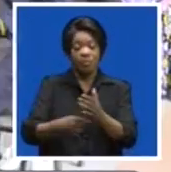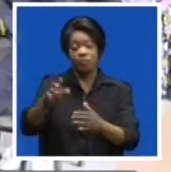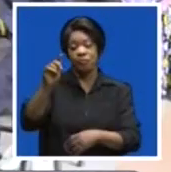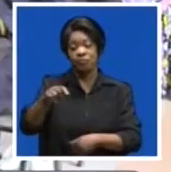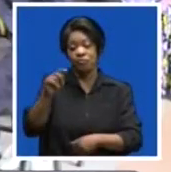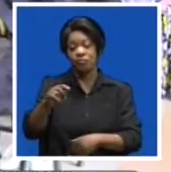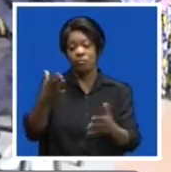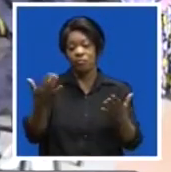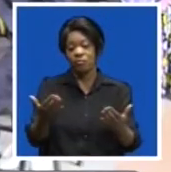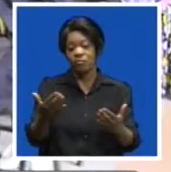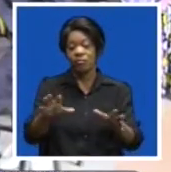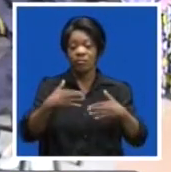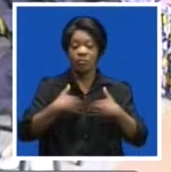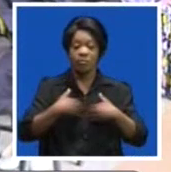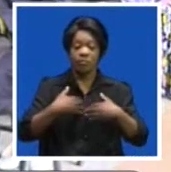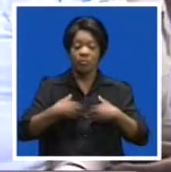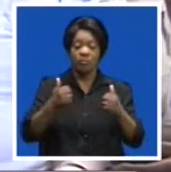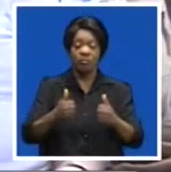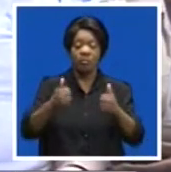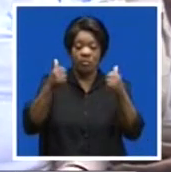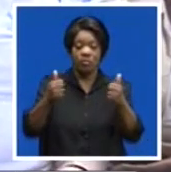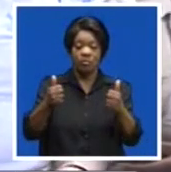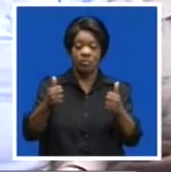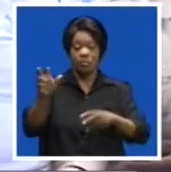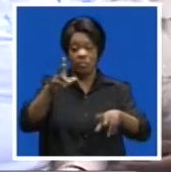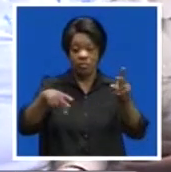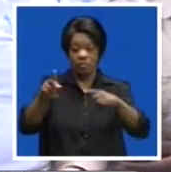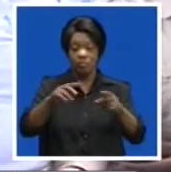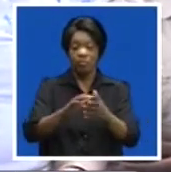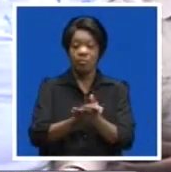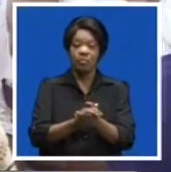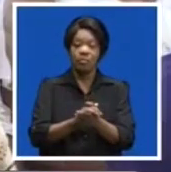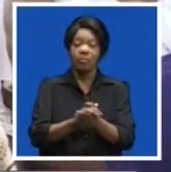able-bodied, he shall support his family. He shall become beneficial.